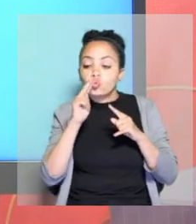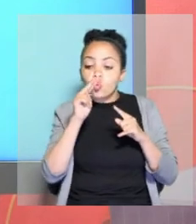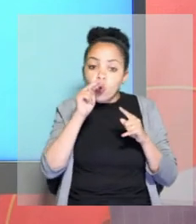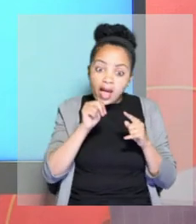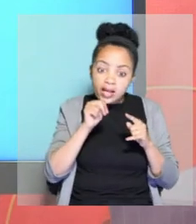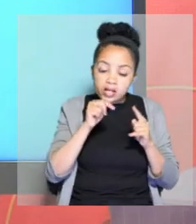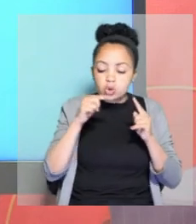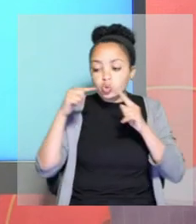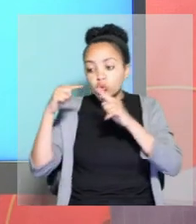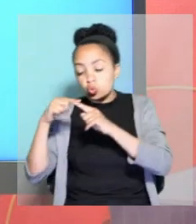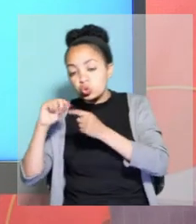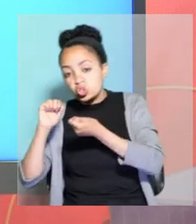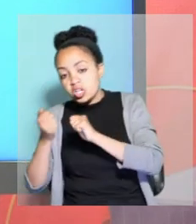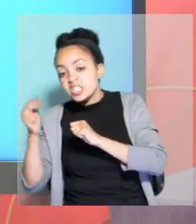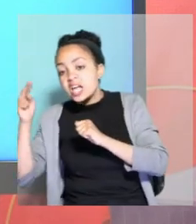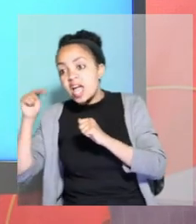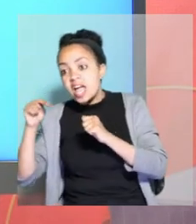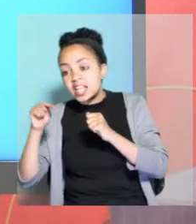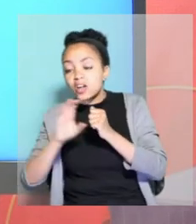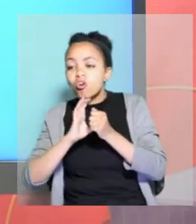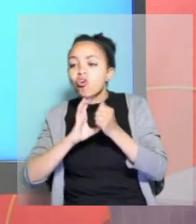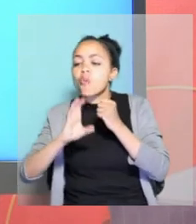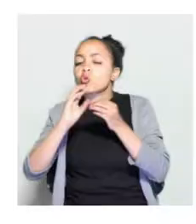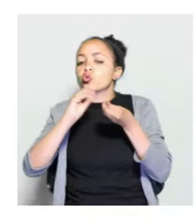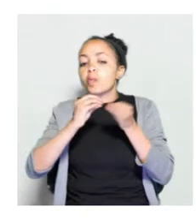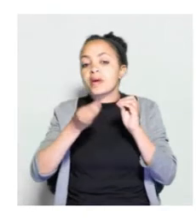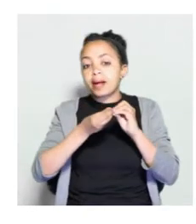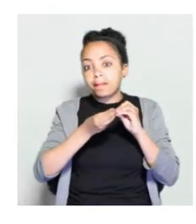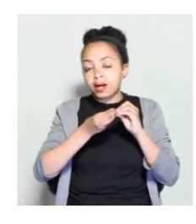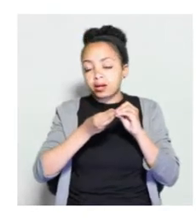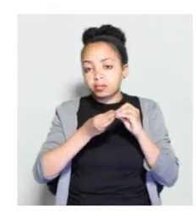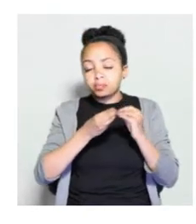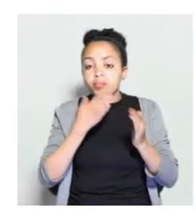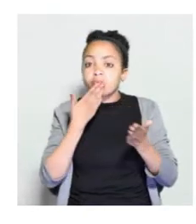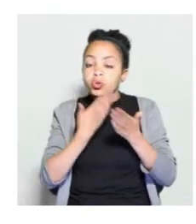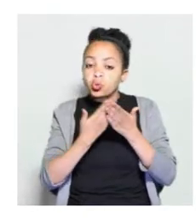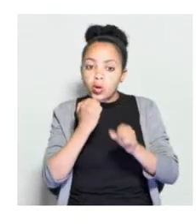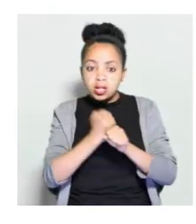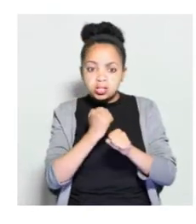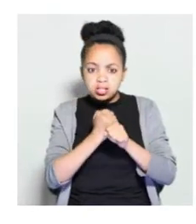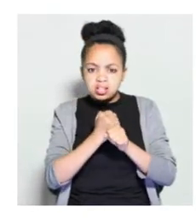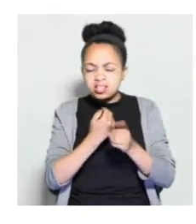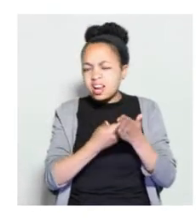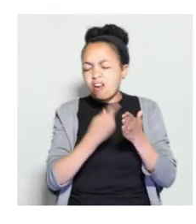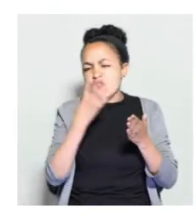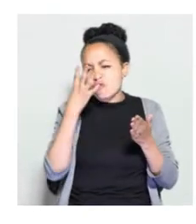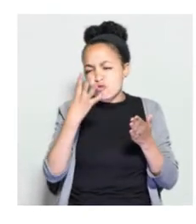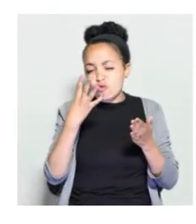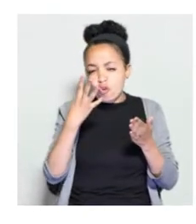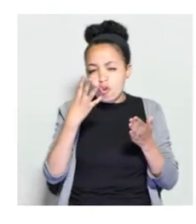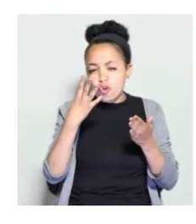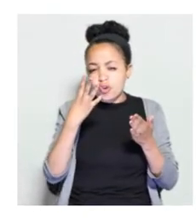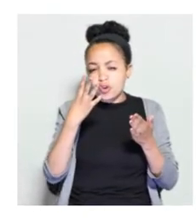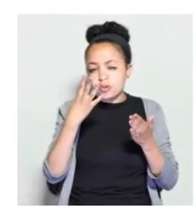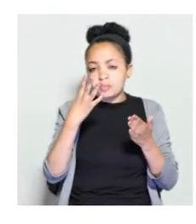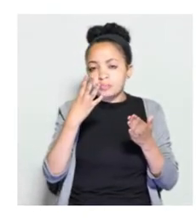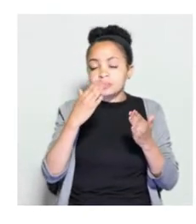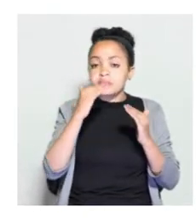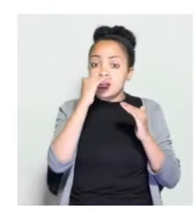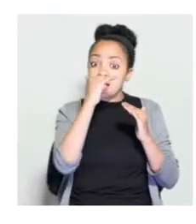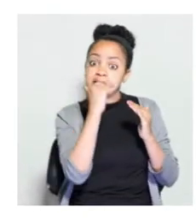chromosome into any chromosome number well there are four consecutive